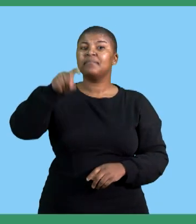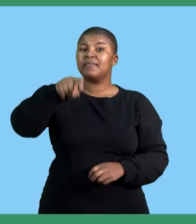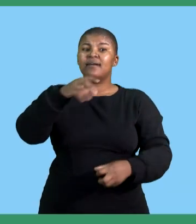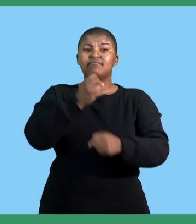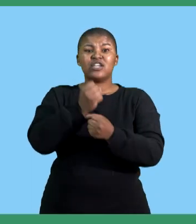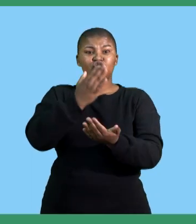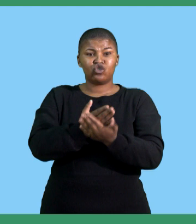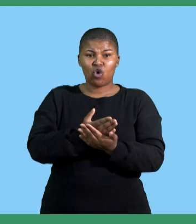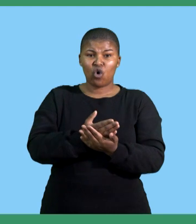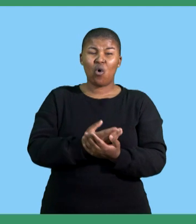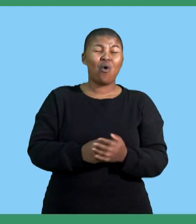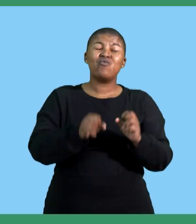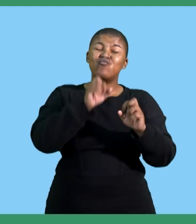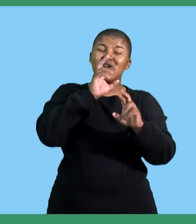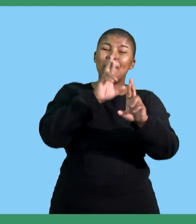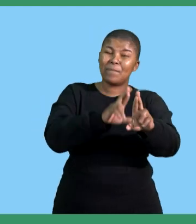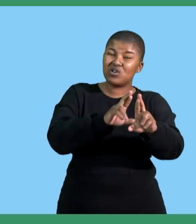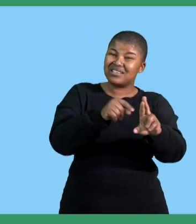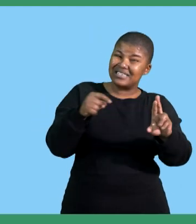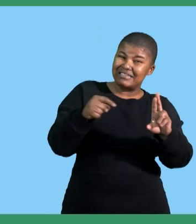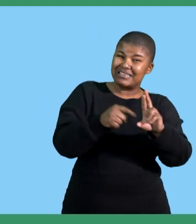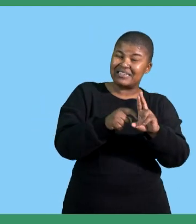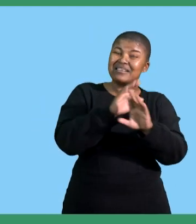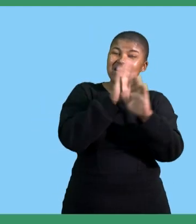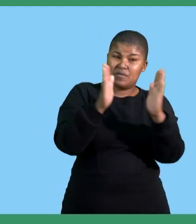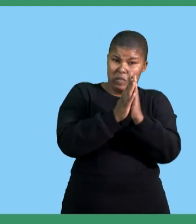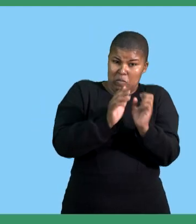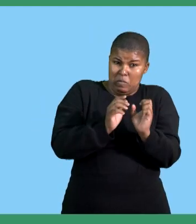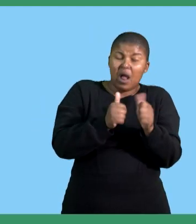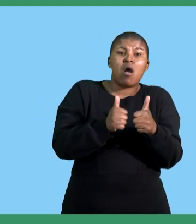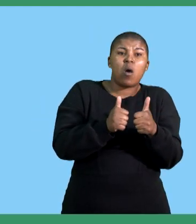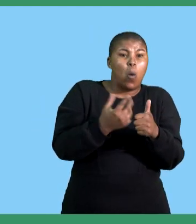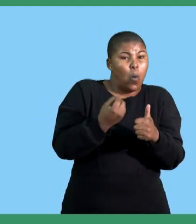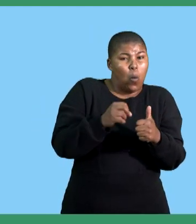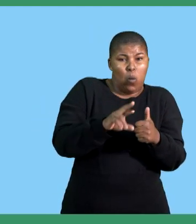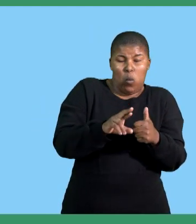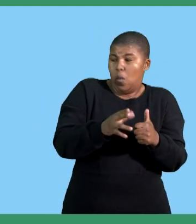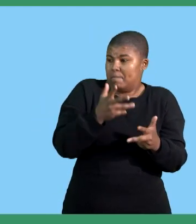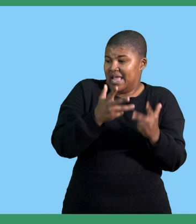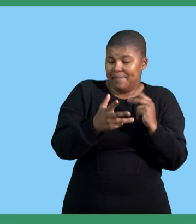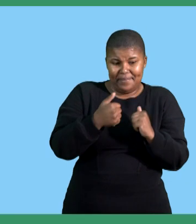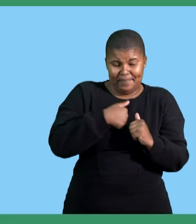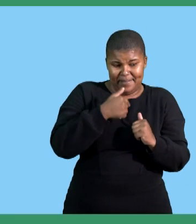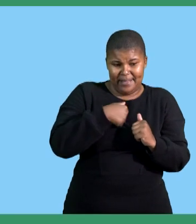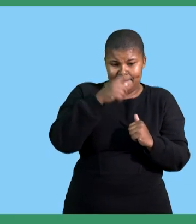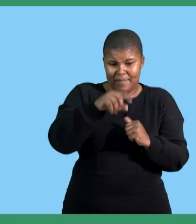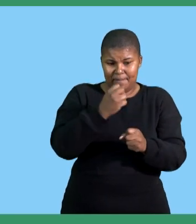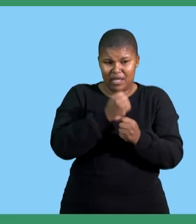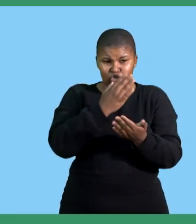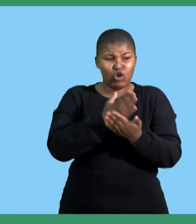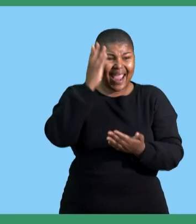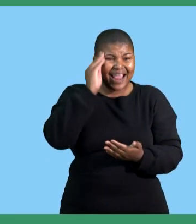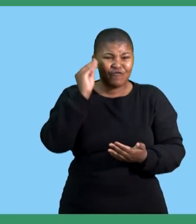credibility of the report. Is the report credible? If not, you need to improve by making use of